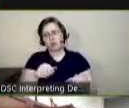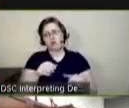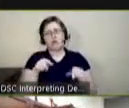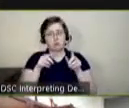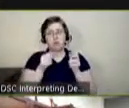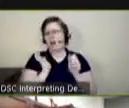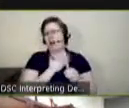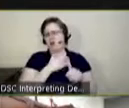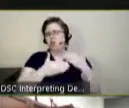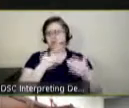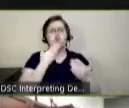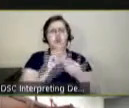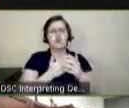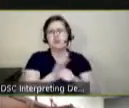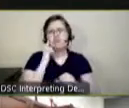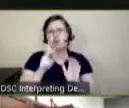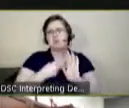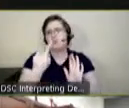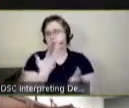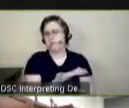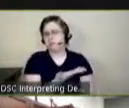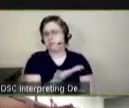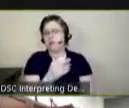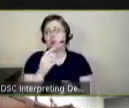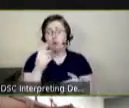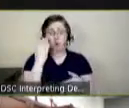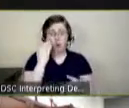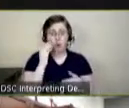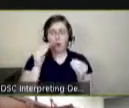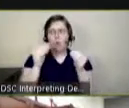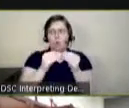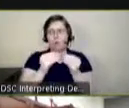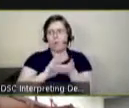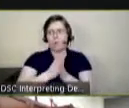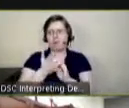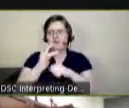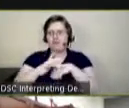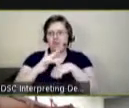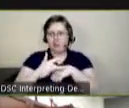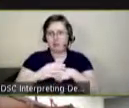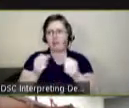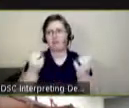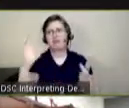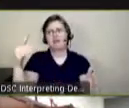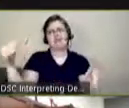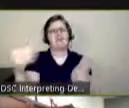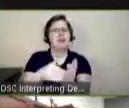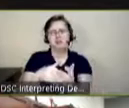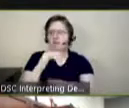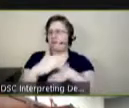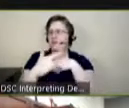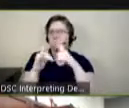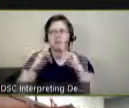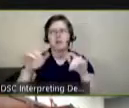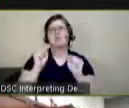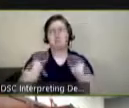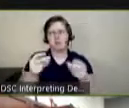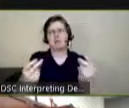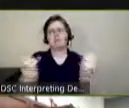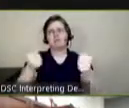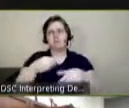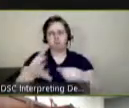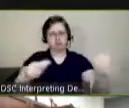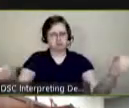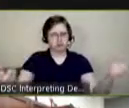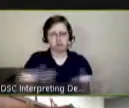So we know as we get more vaccine in, thousands of doses at a time, we can get them out pretty quick. Next